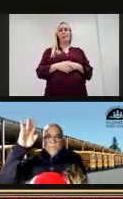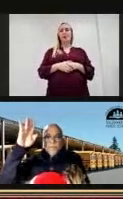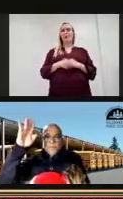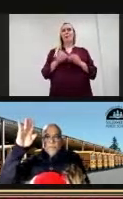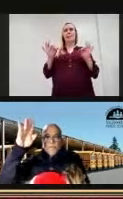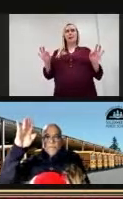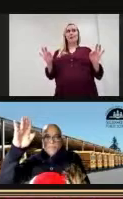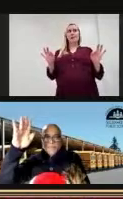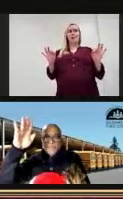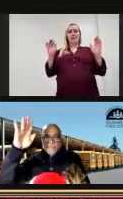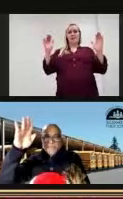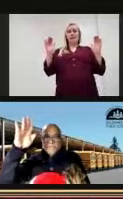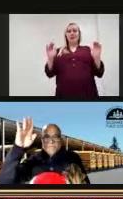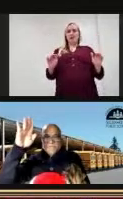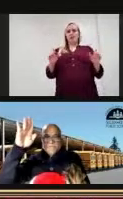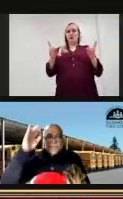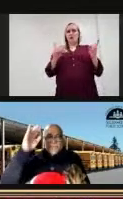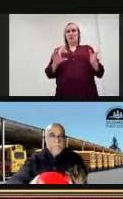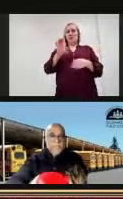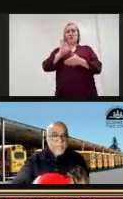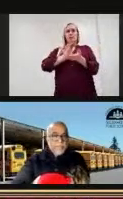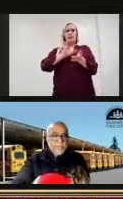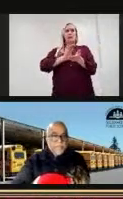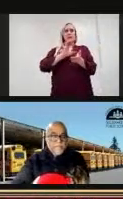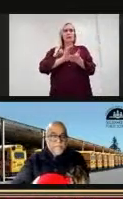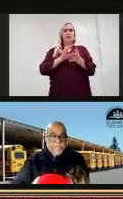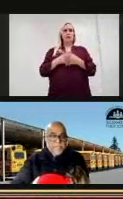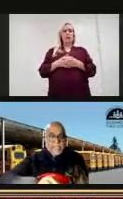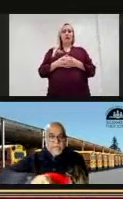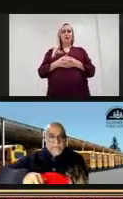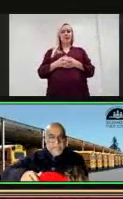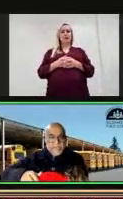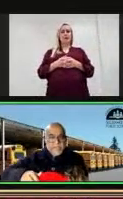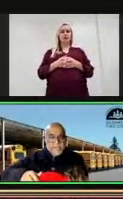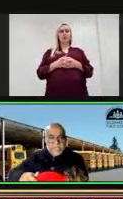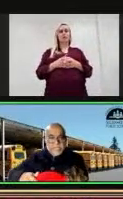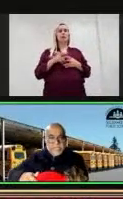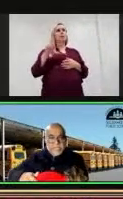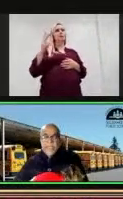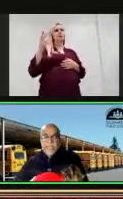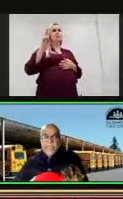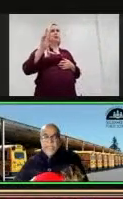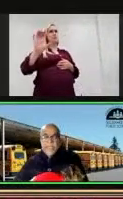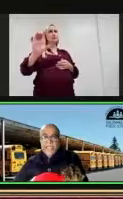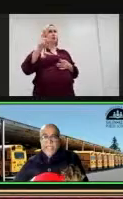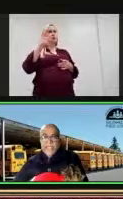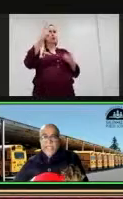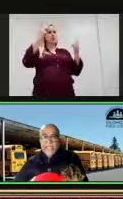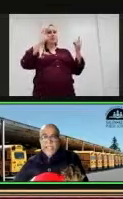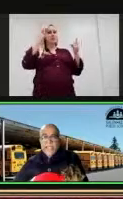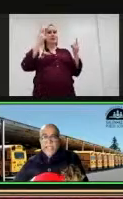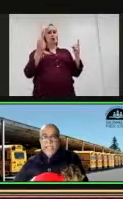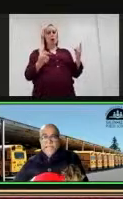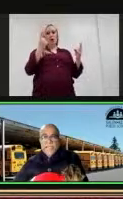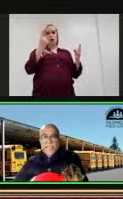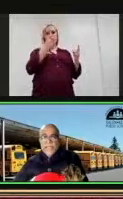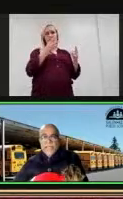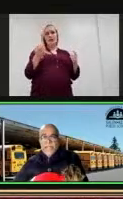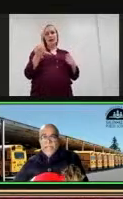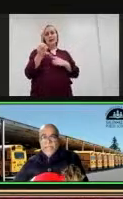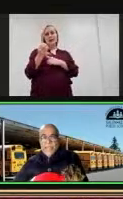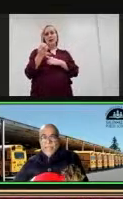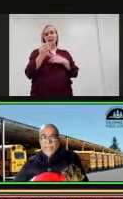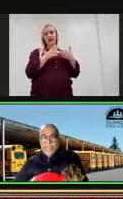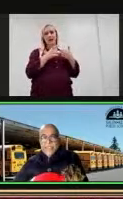Wonderful. Oh, Director Chandragiri. The second Vice Chair, would you consider understand and